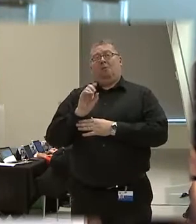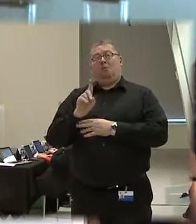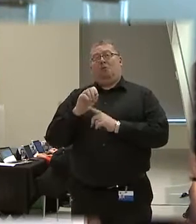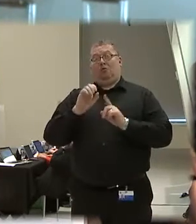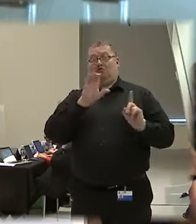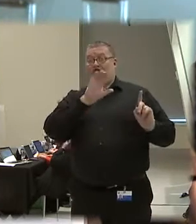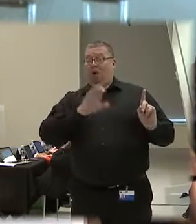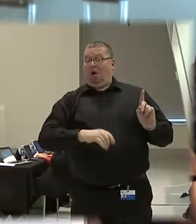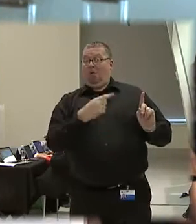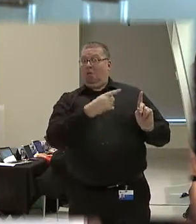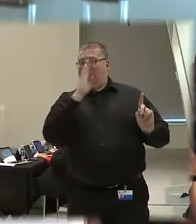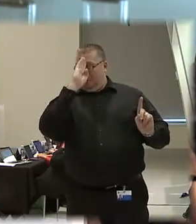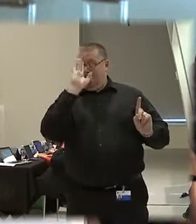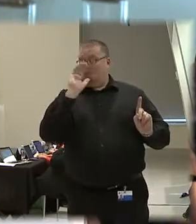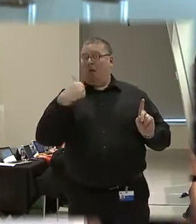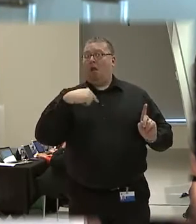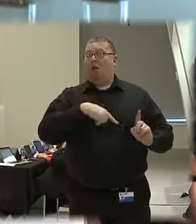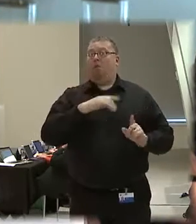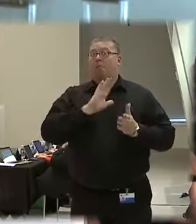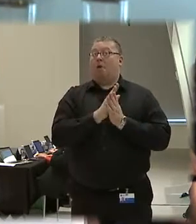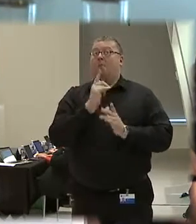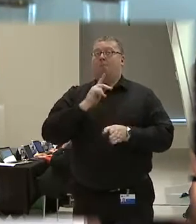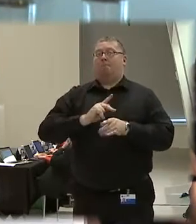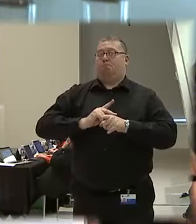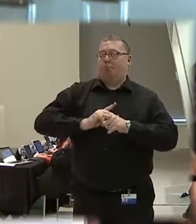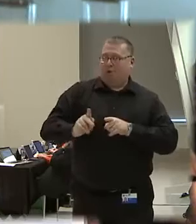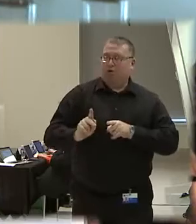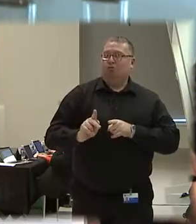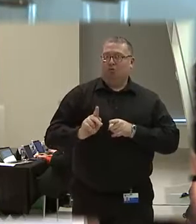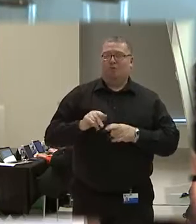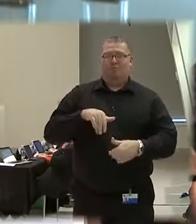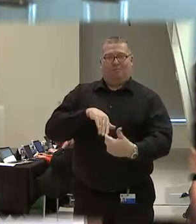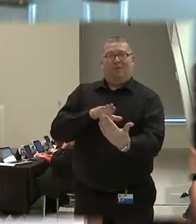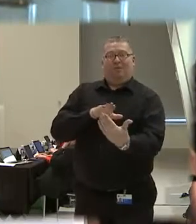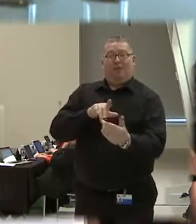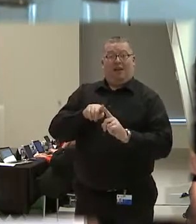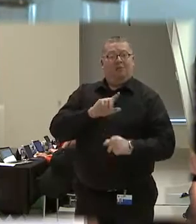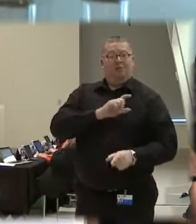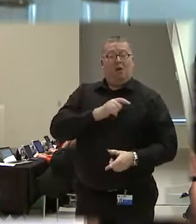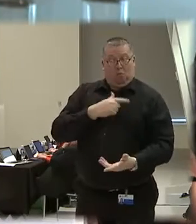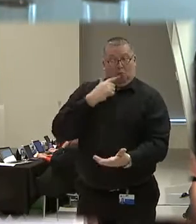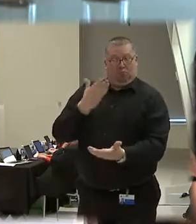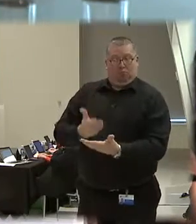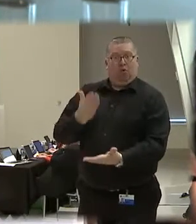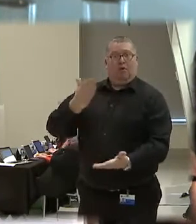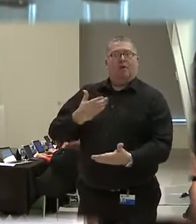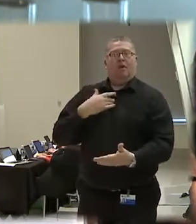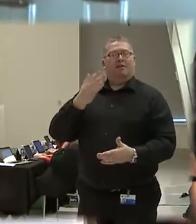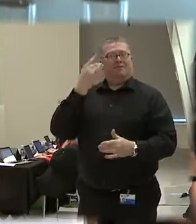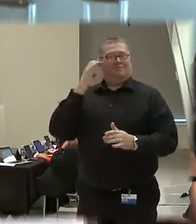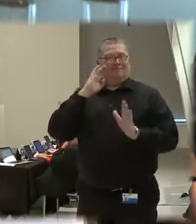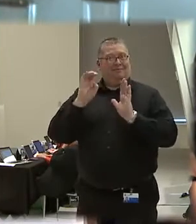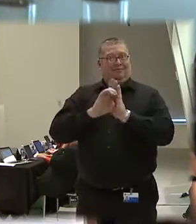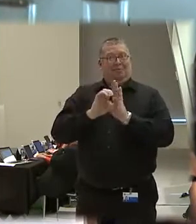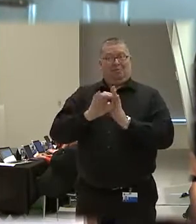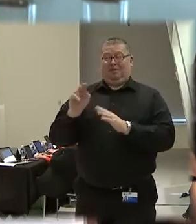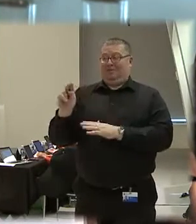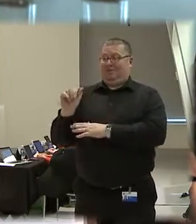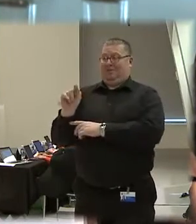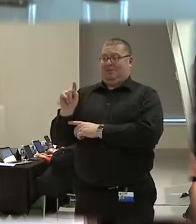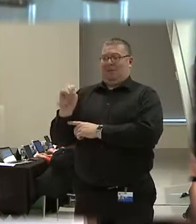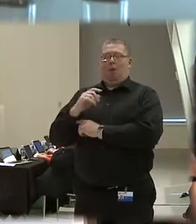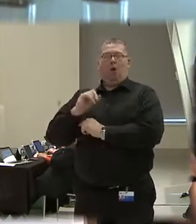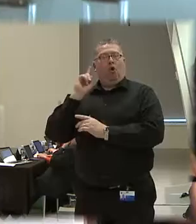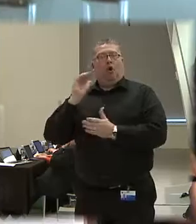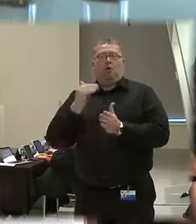it that they're expecting professional policing. We've certainly proved it. Going into the NATO summit, all I kept hearing about